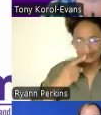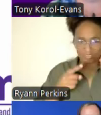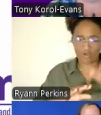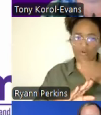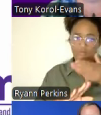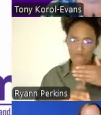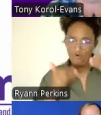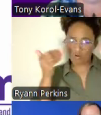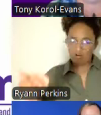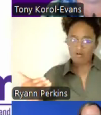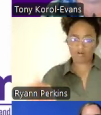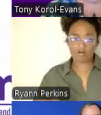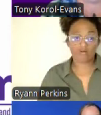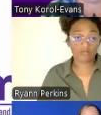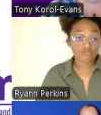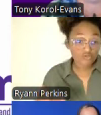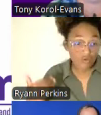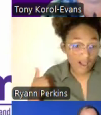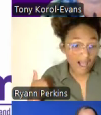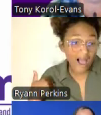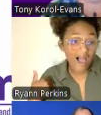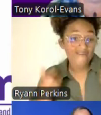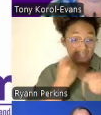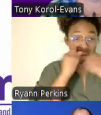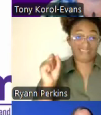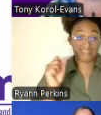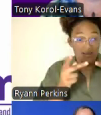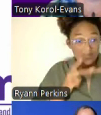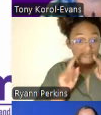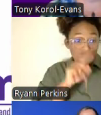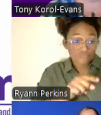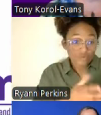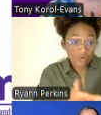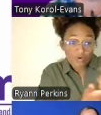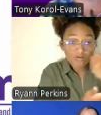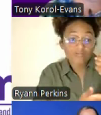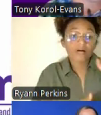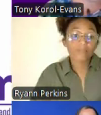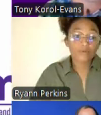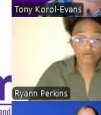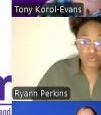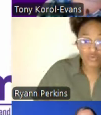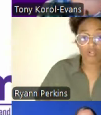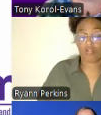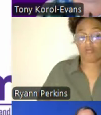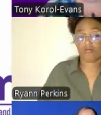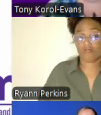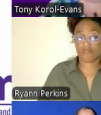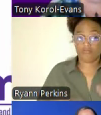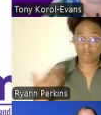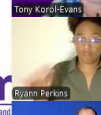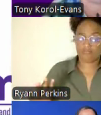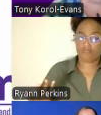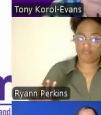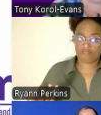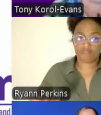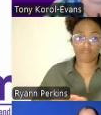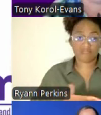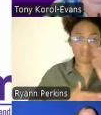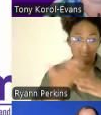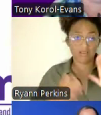safe pharmacy, right? Do you have pregnancy tests on site at your